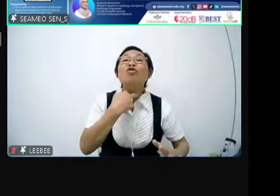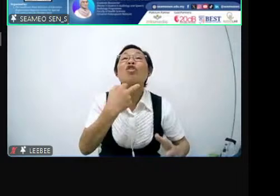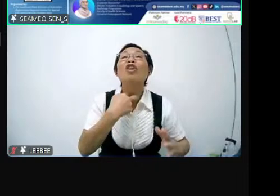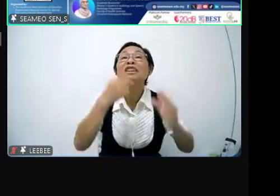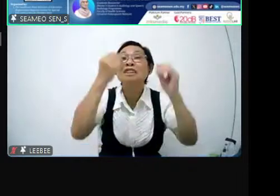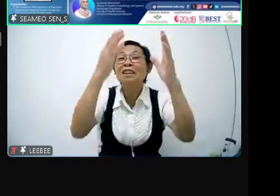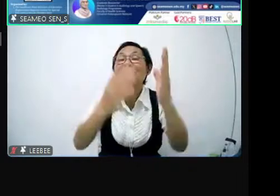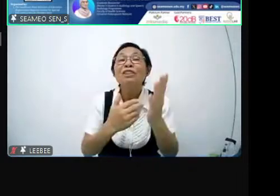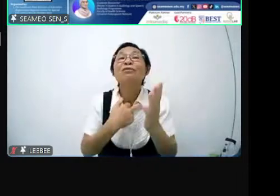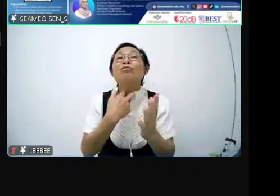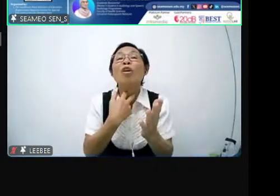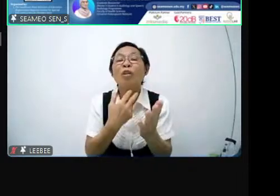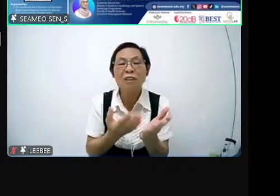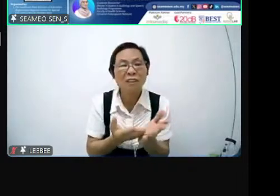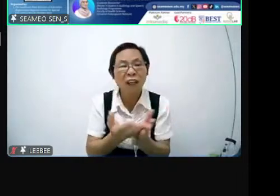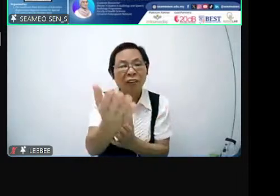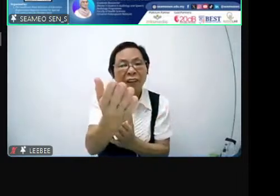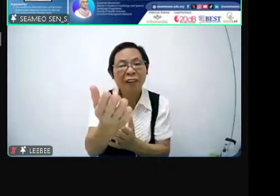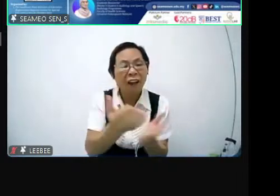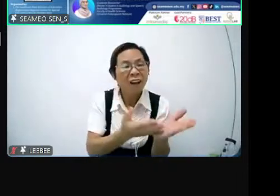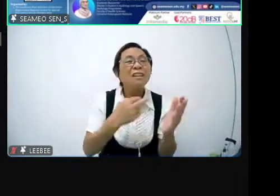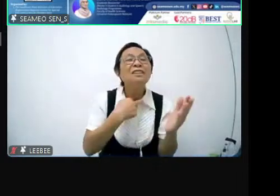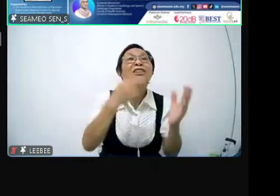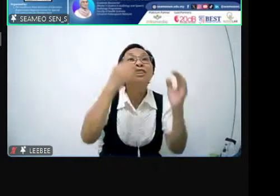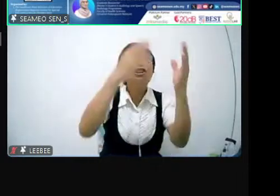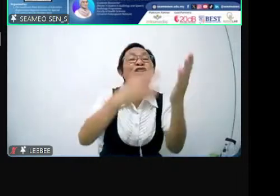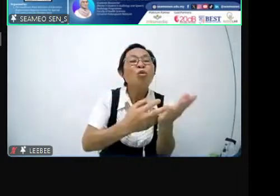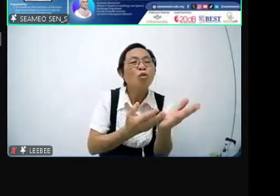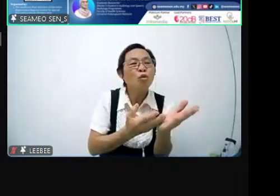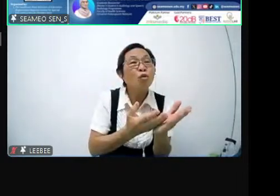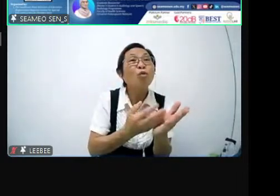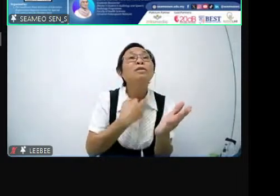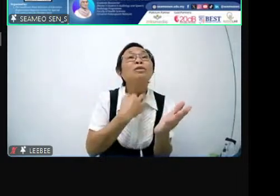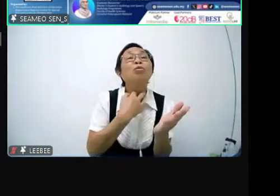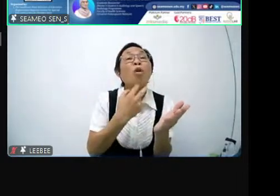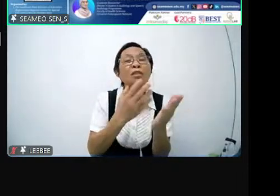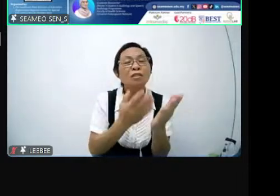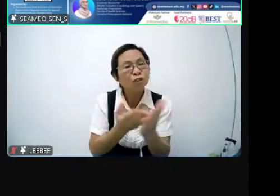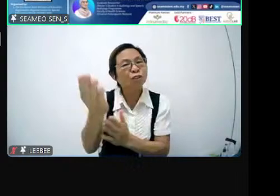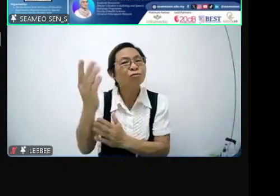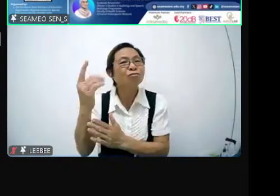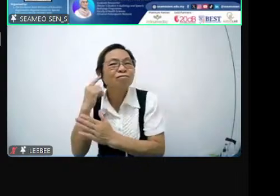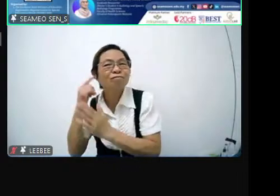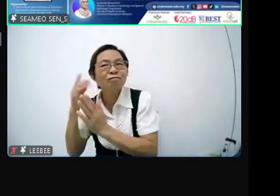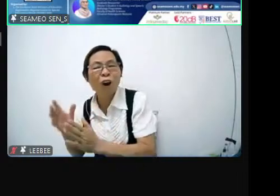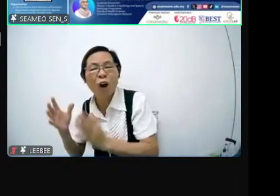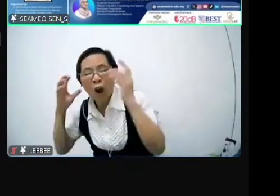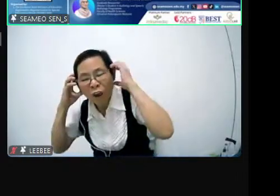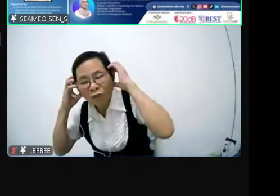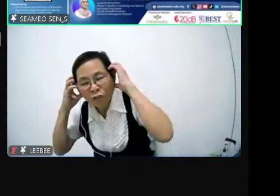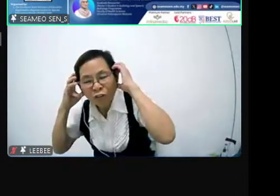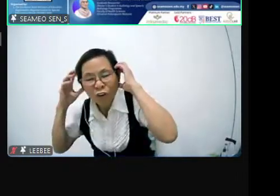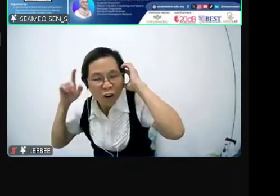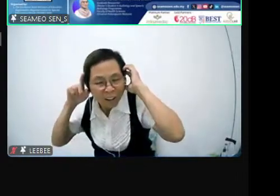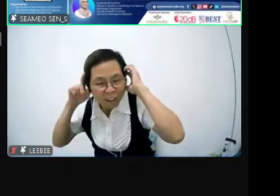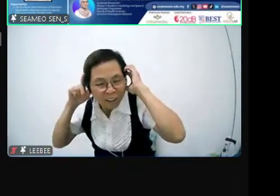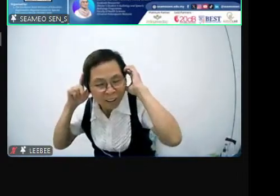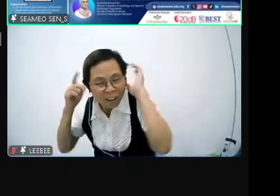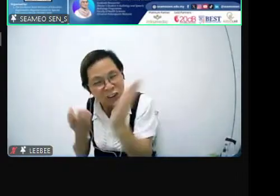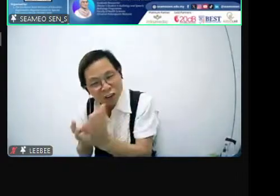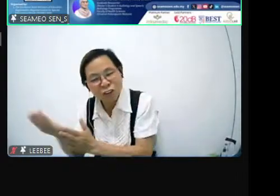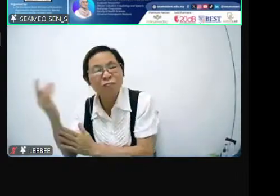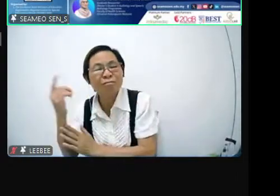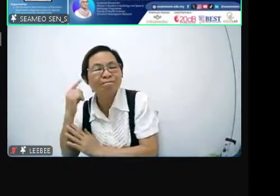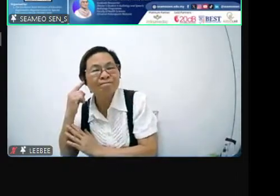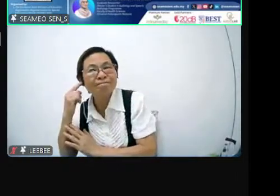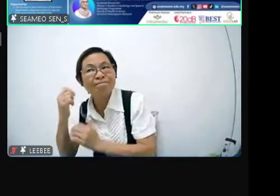the receiver. So whether they are wearing the hearing aids or headphones or other devices,